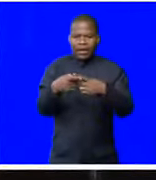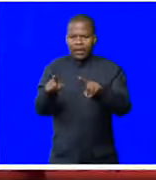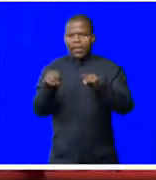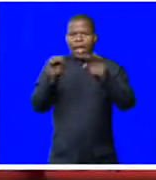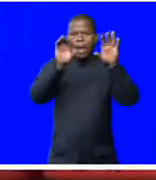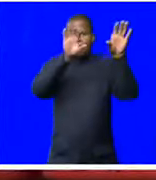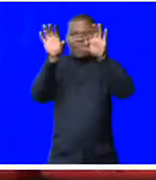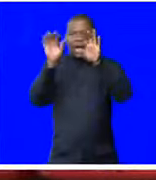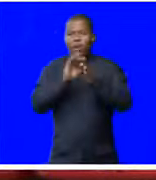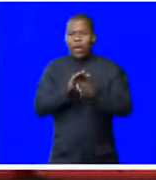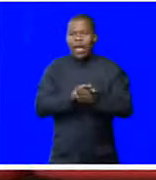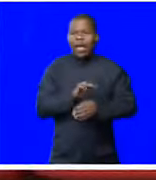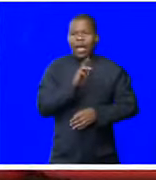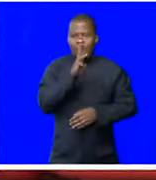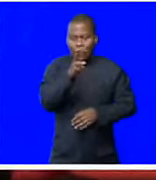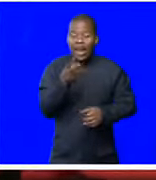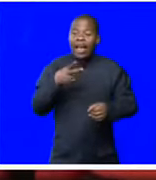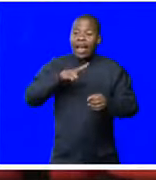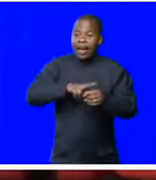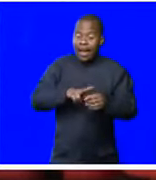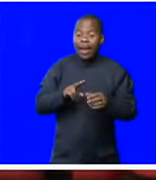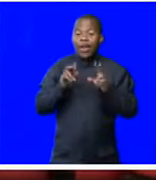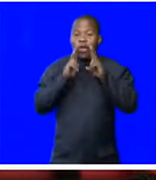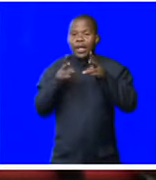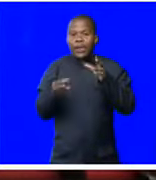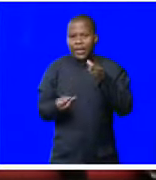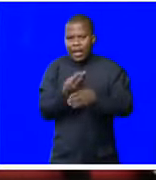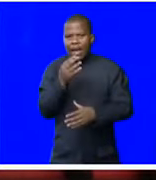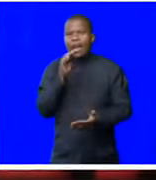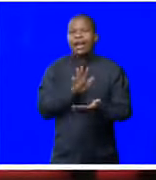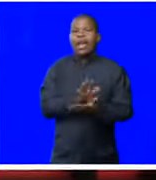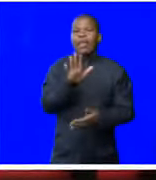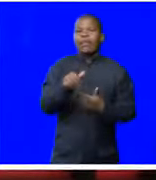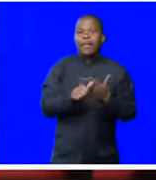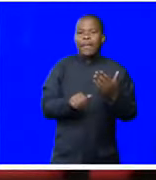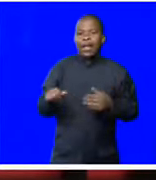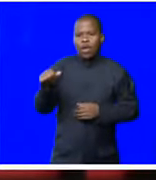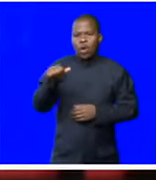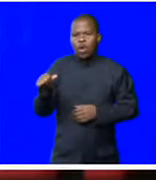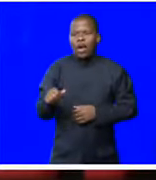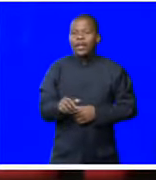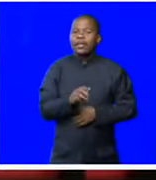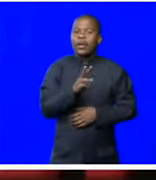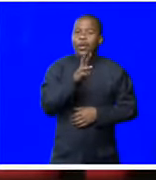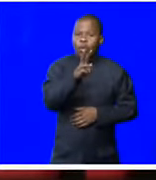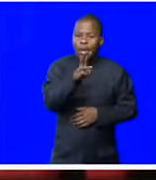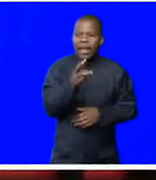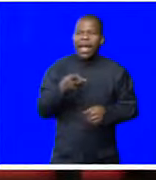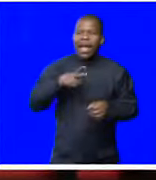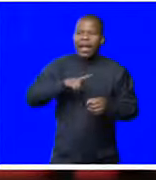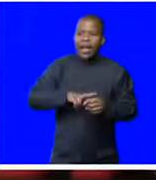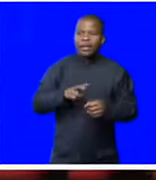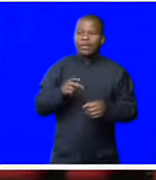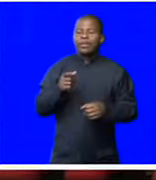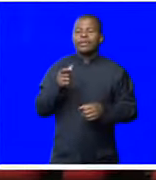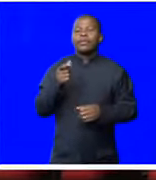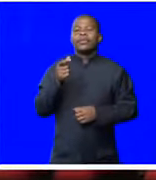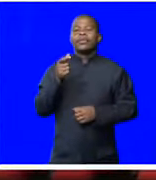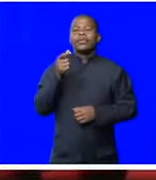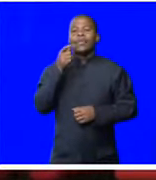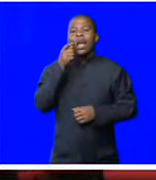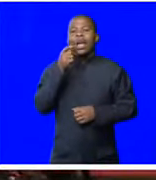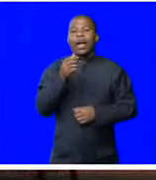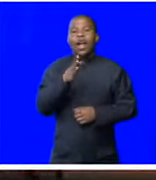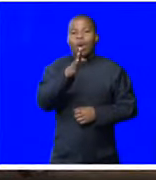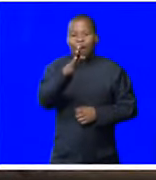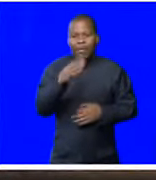initiative. The marketing tour is expected to start on the 15th of this month, with King Sobhuza II Memorial Park, Ezulwini